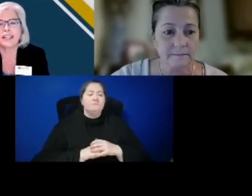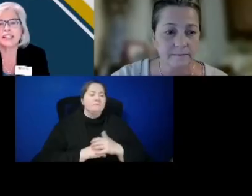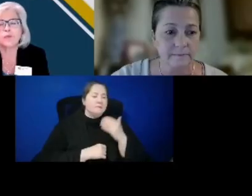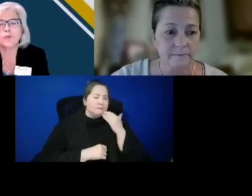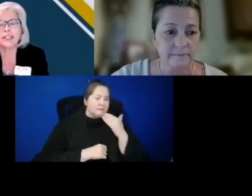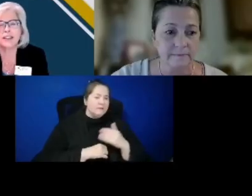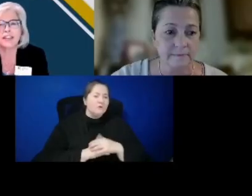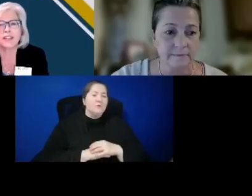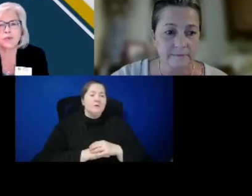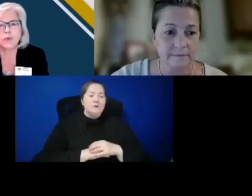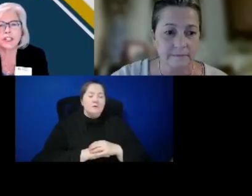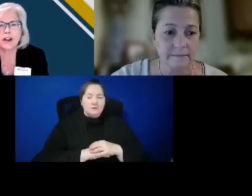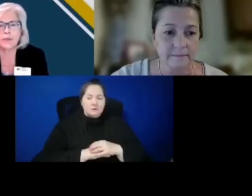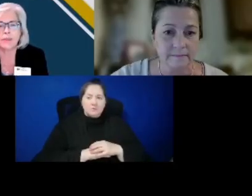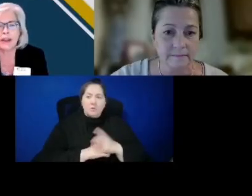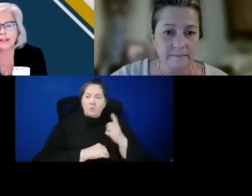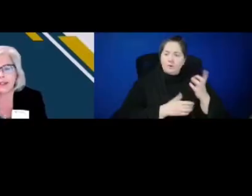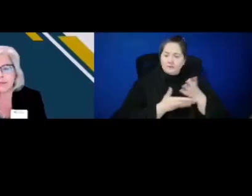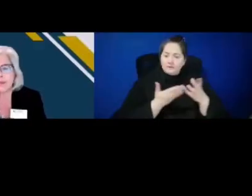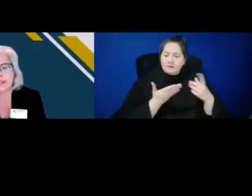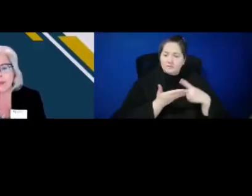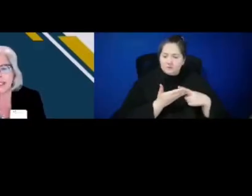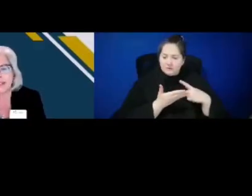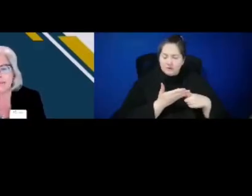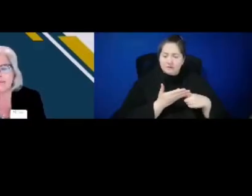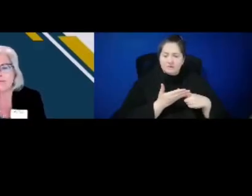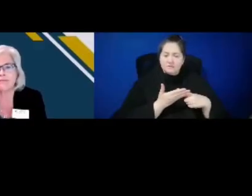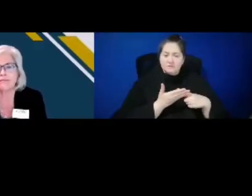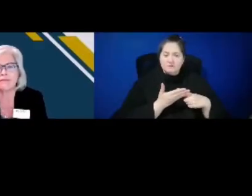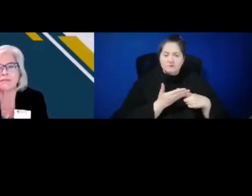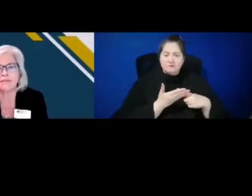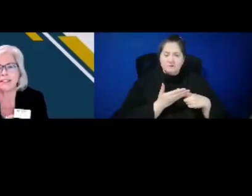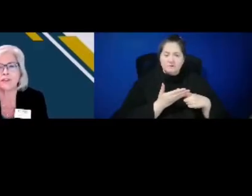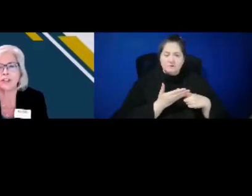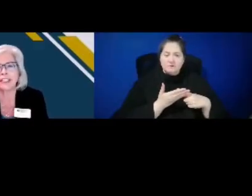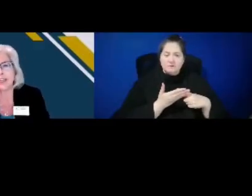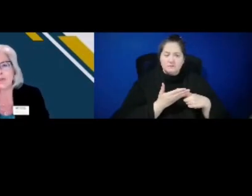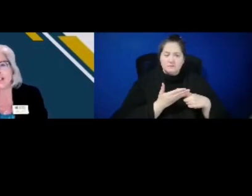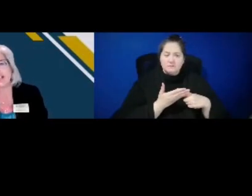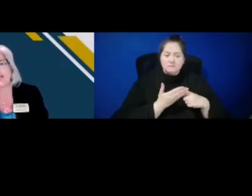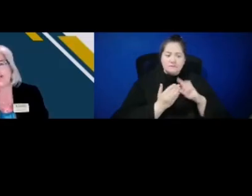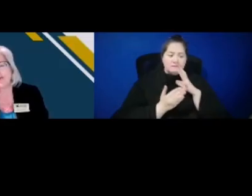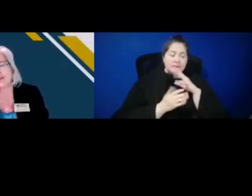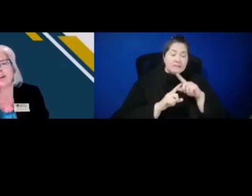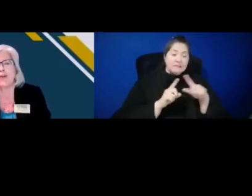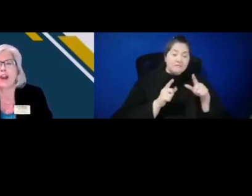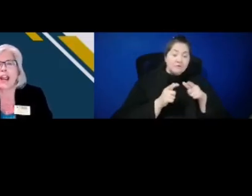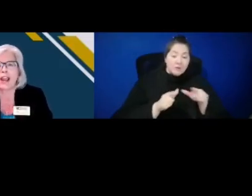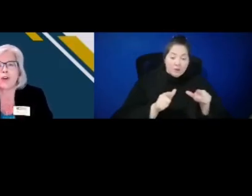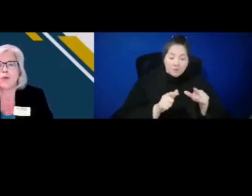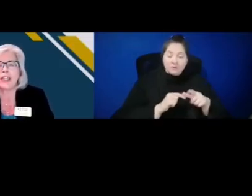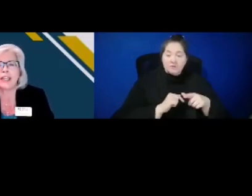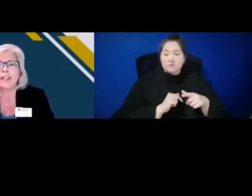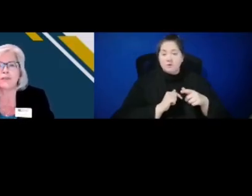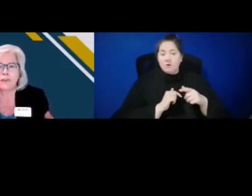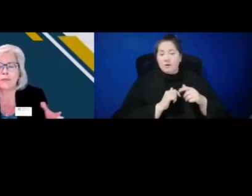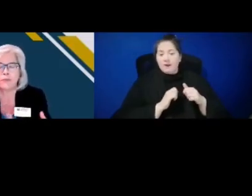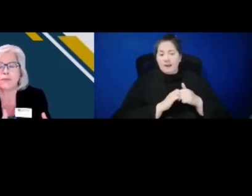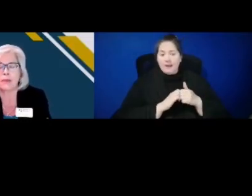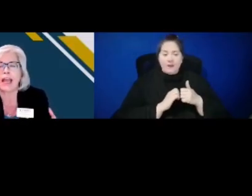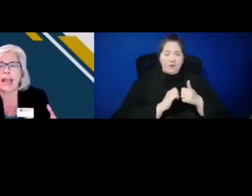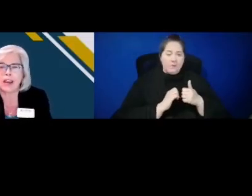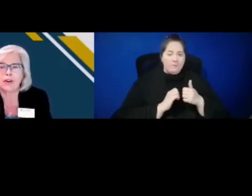Thank you. And that's one of the things when we talk about speaking different languages or how